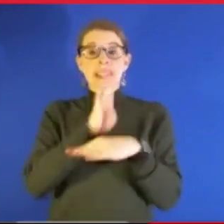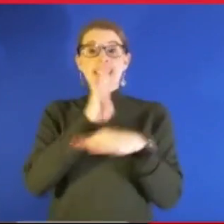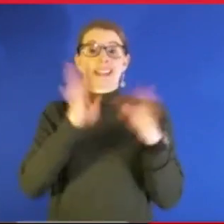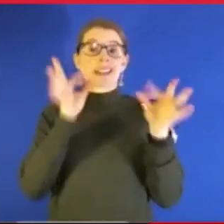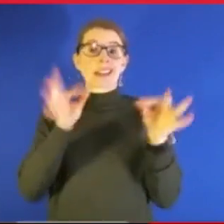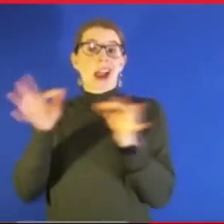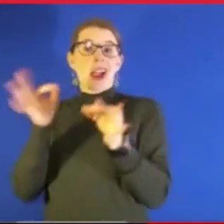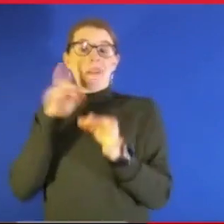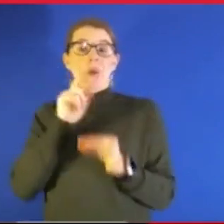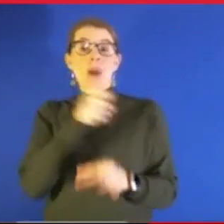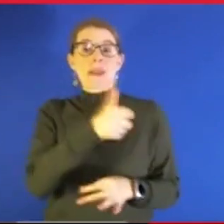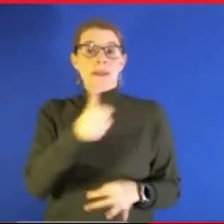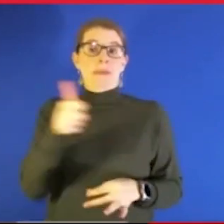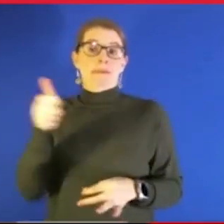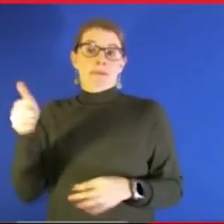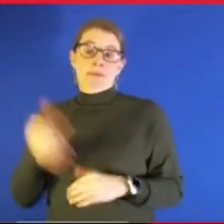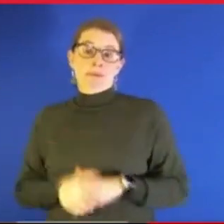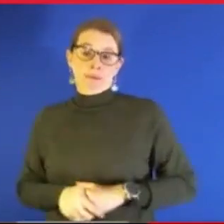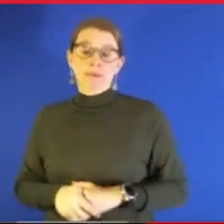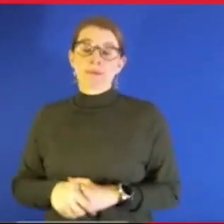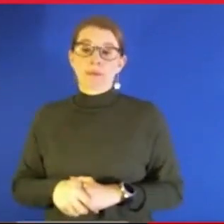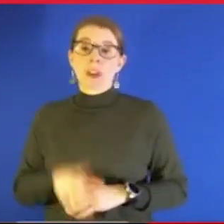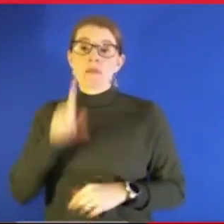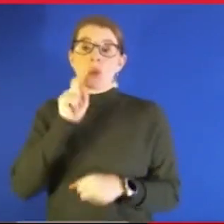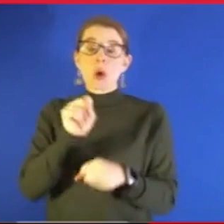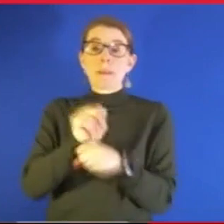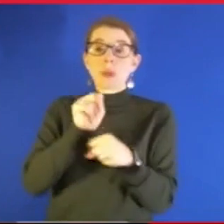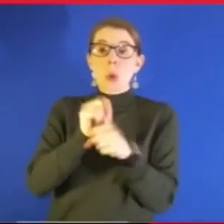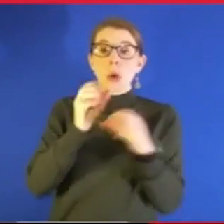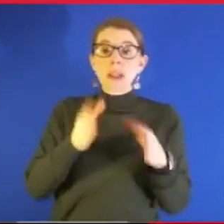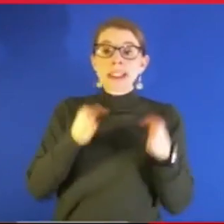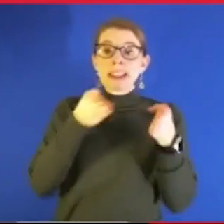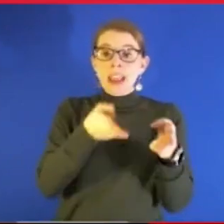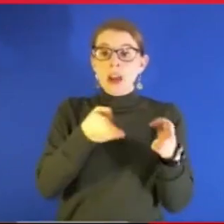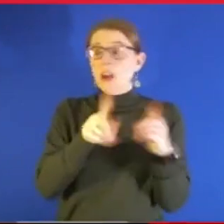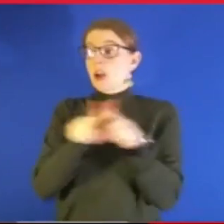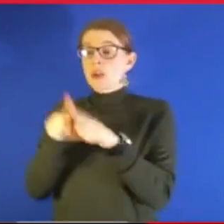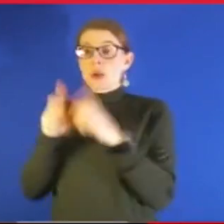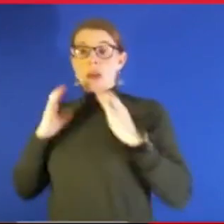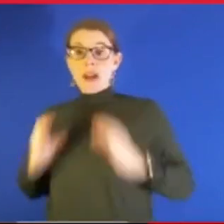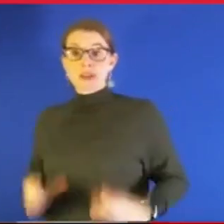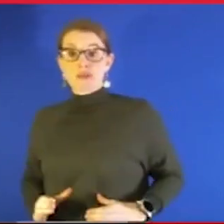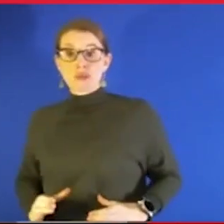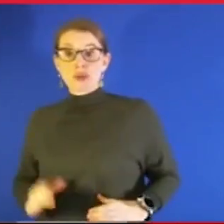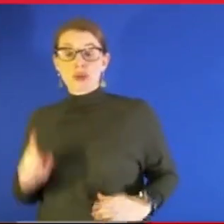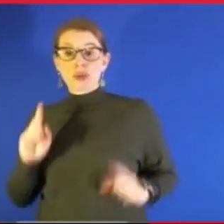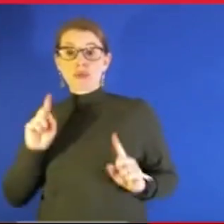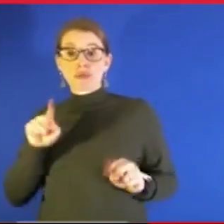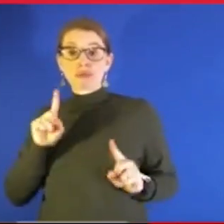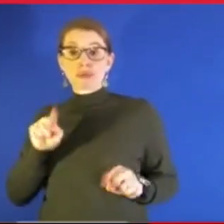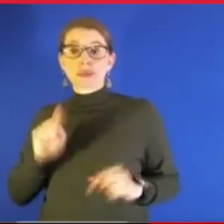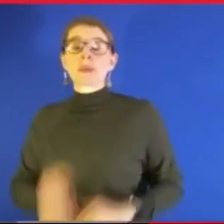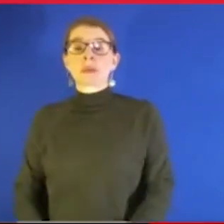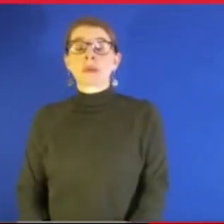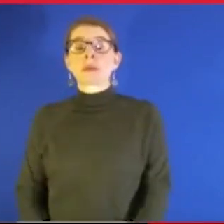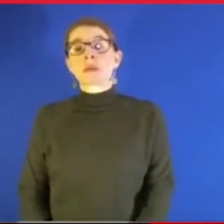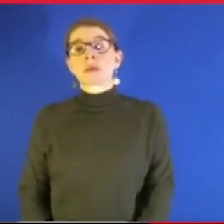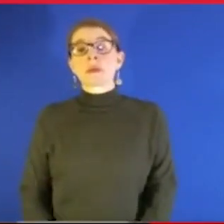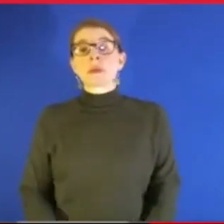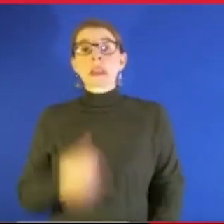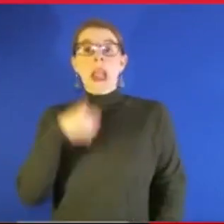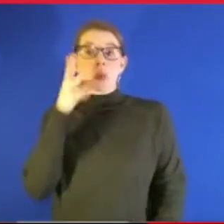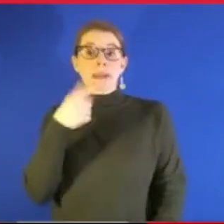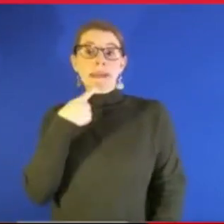for the business itself, for the employees there, and for the customers, or those that are coming in. I would say, for all